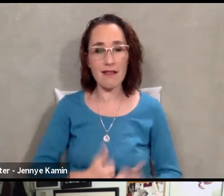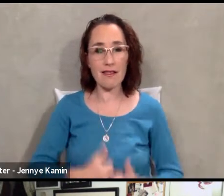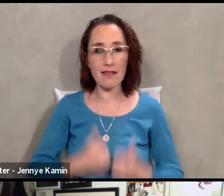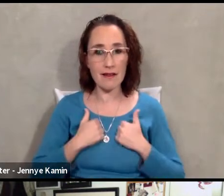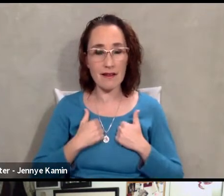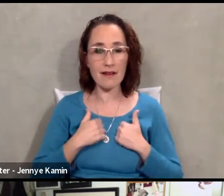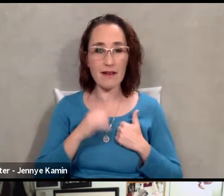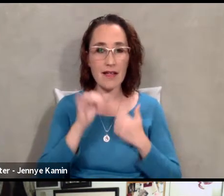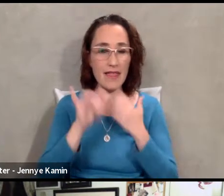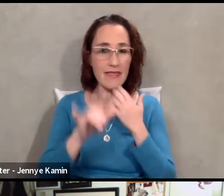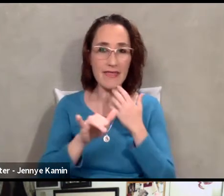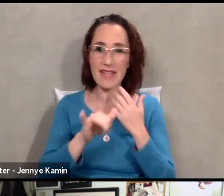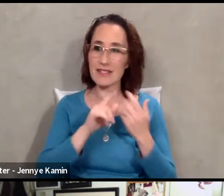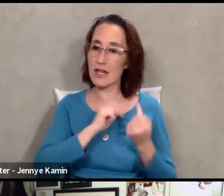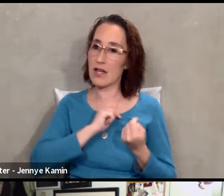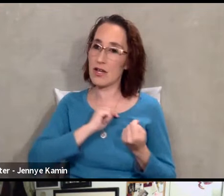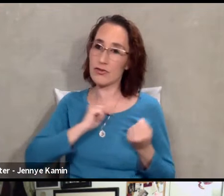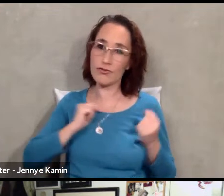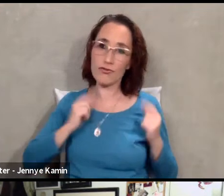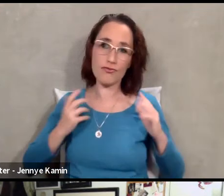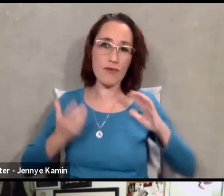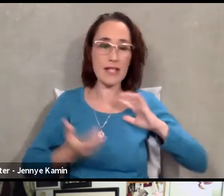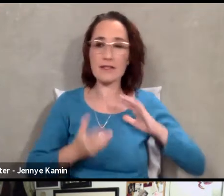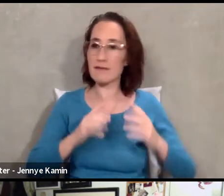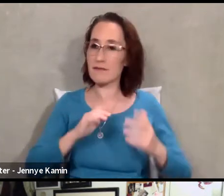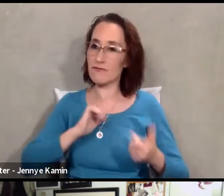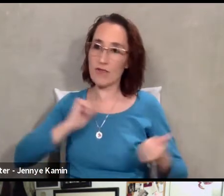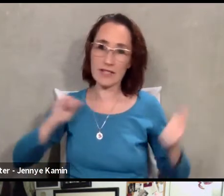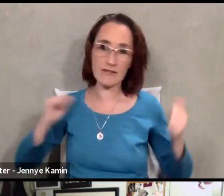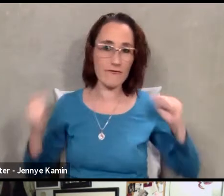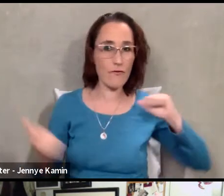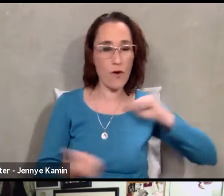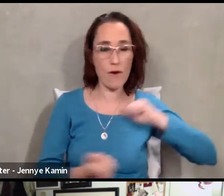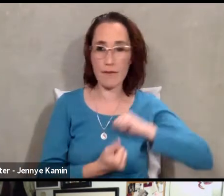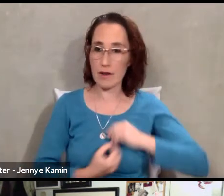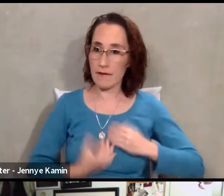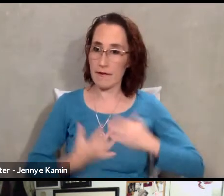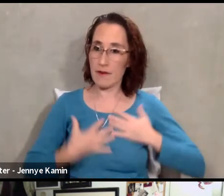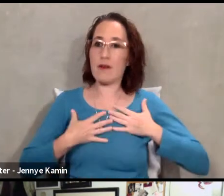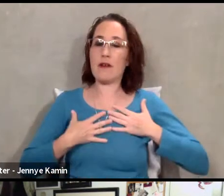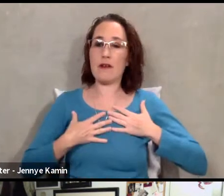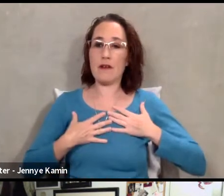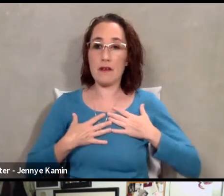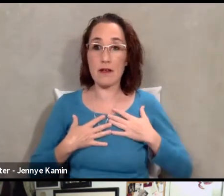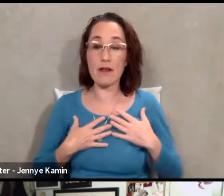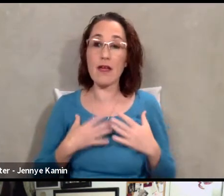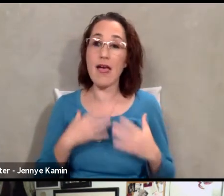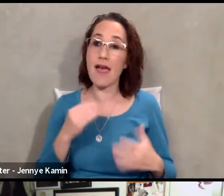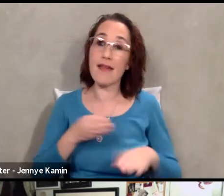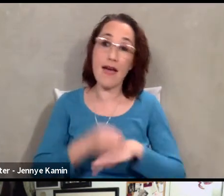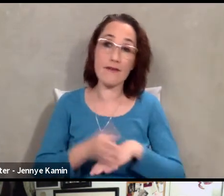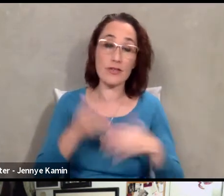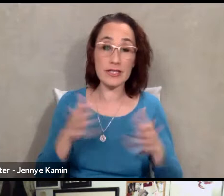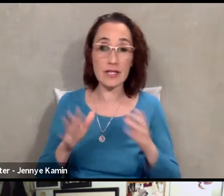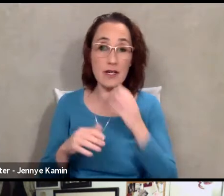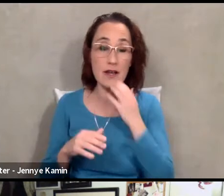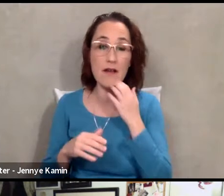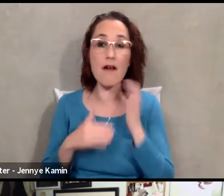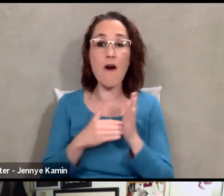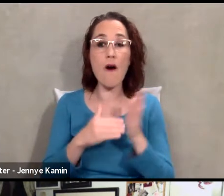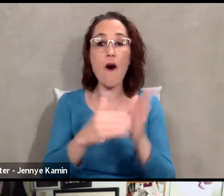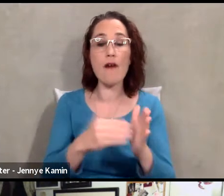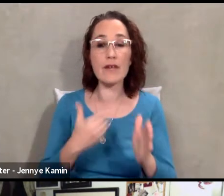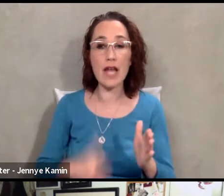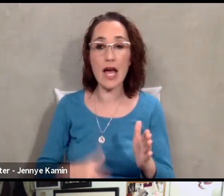as transformative for me as what happens when the image is done. I've often said